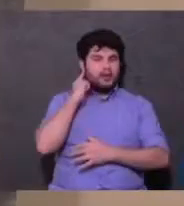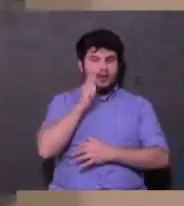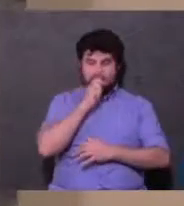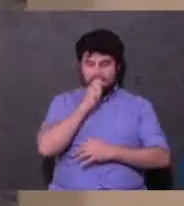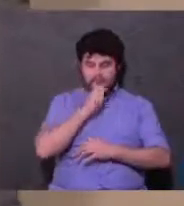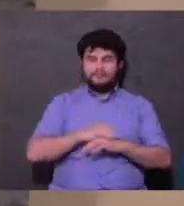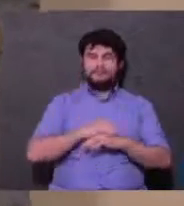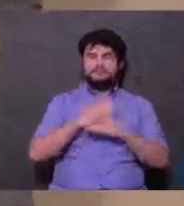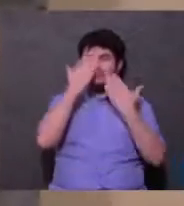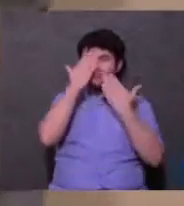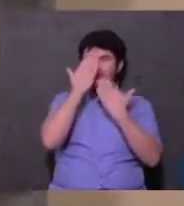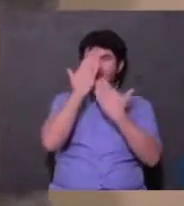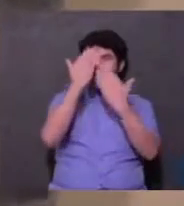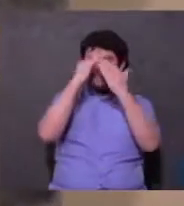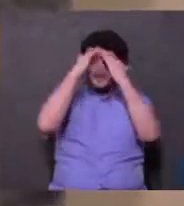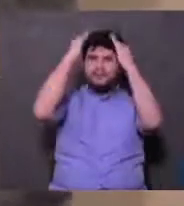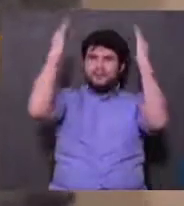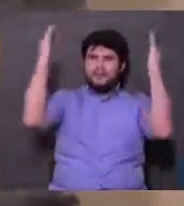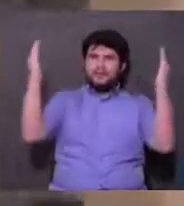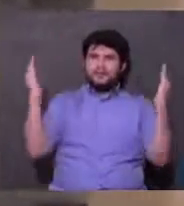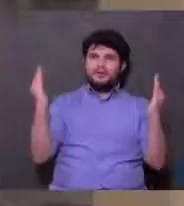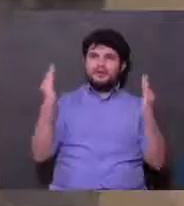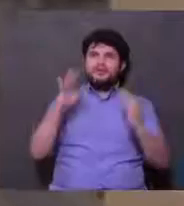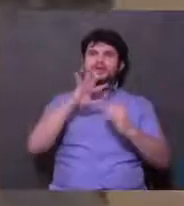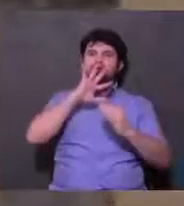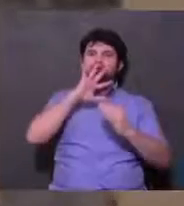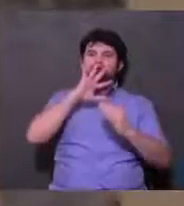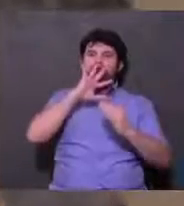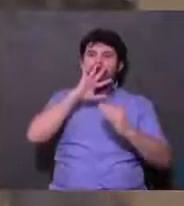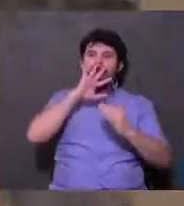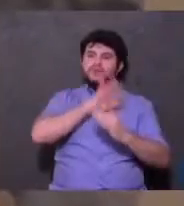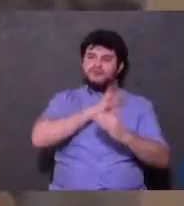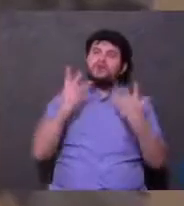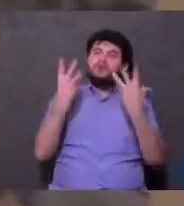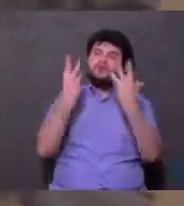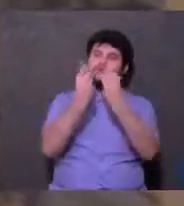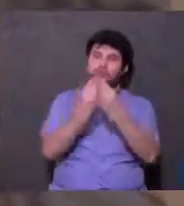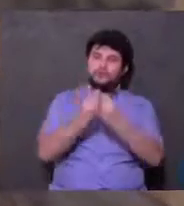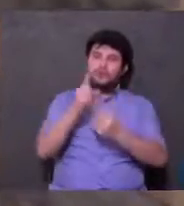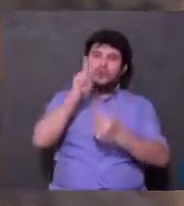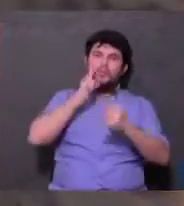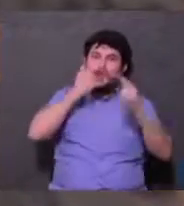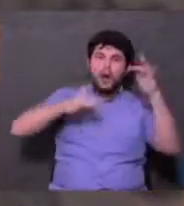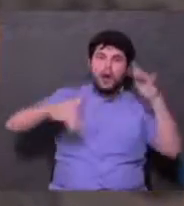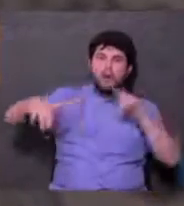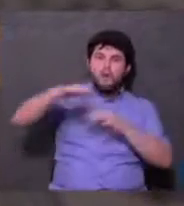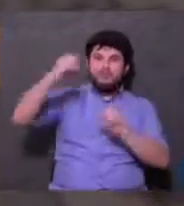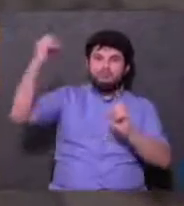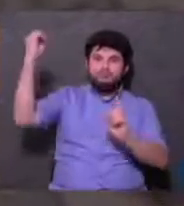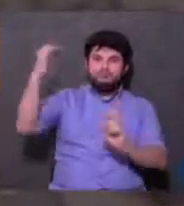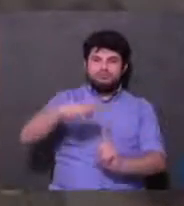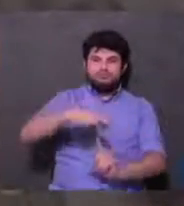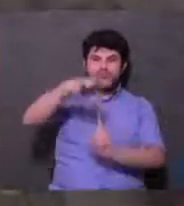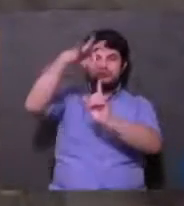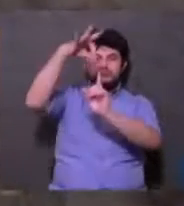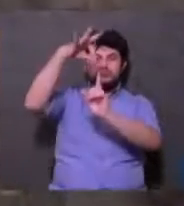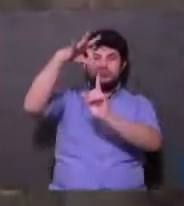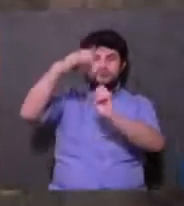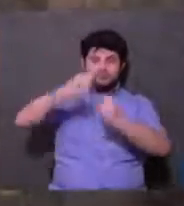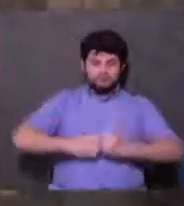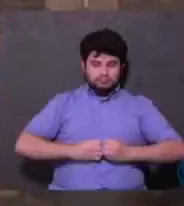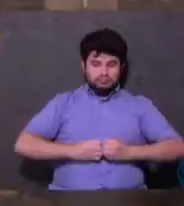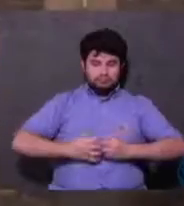Hail Mary, full of grace, the Lord is with thee. Blessed art thou among women, and blessed is the fruit of thy